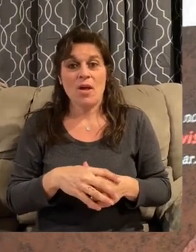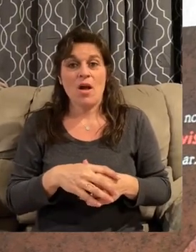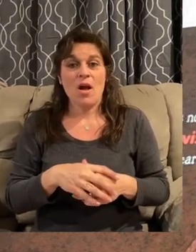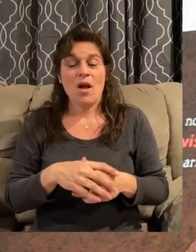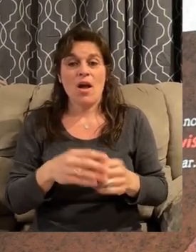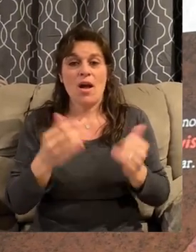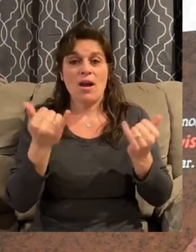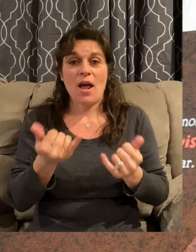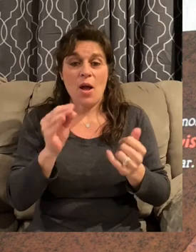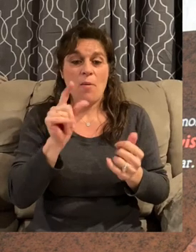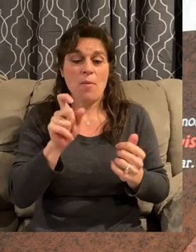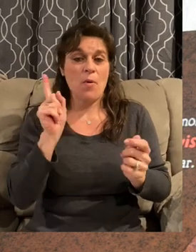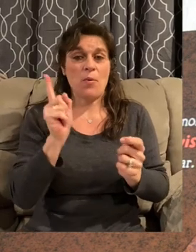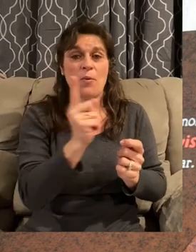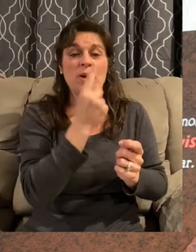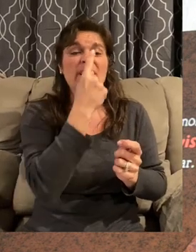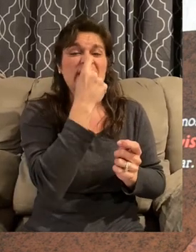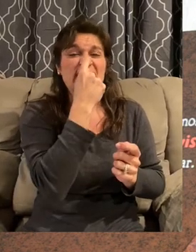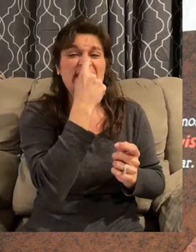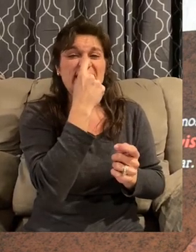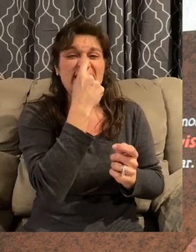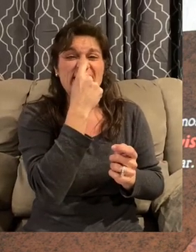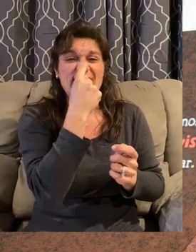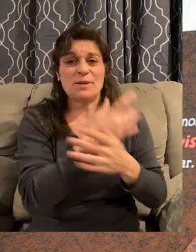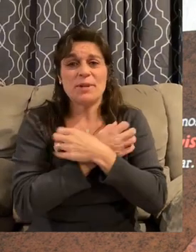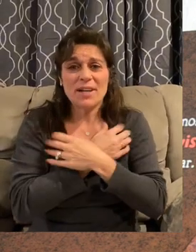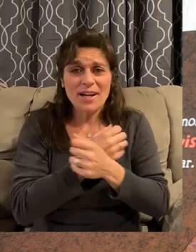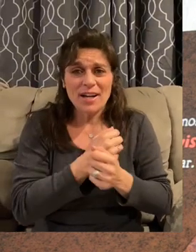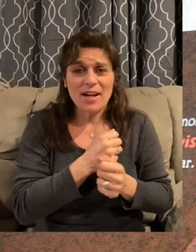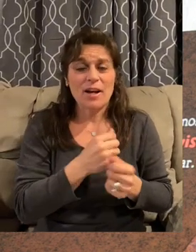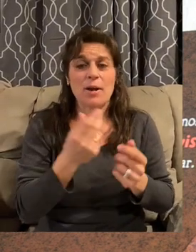Mole tickled Bear's nose. Squish, squish, squish.